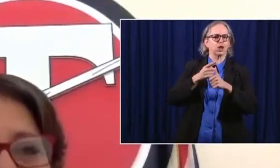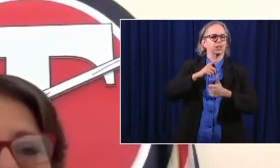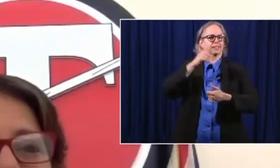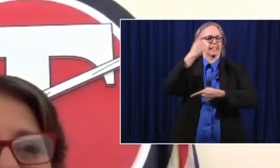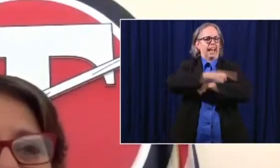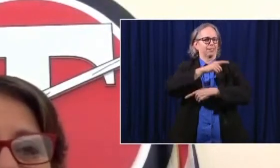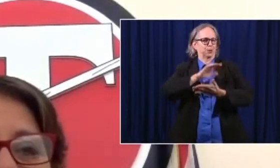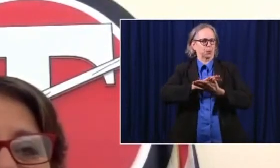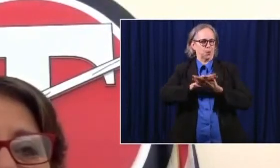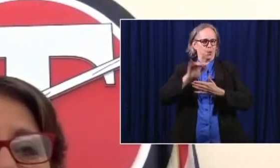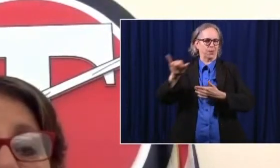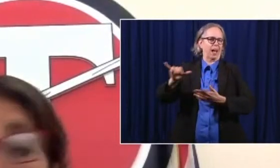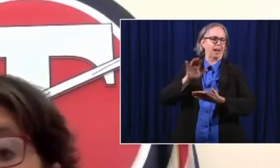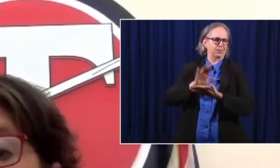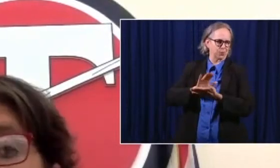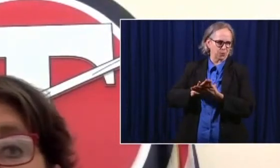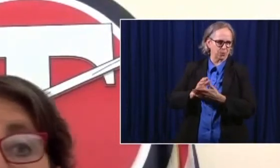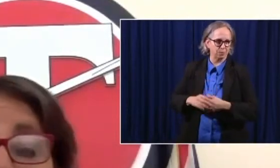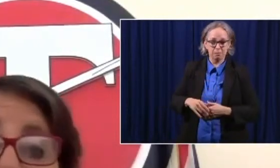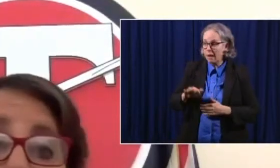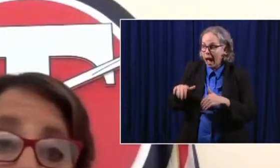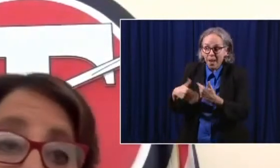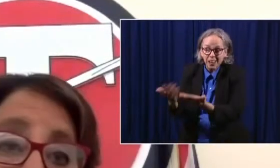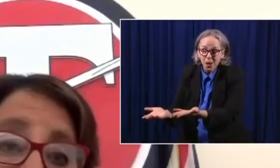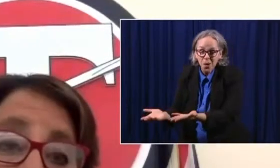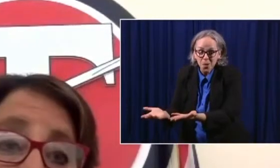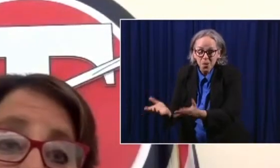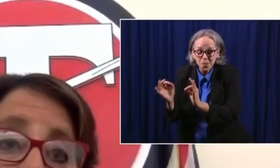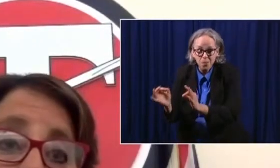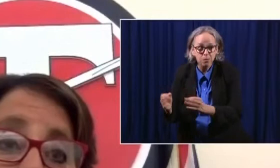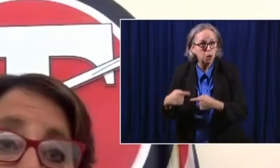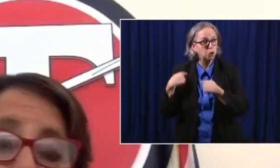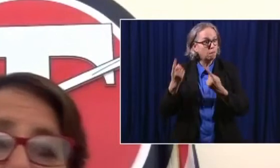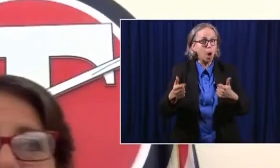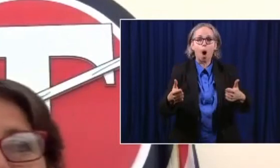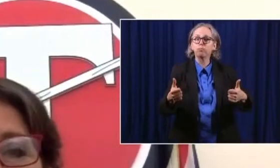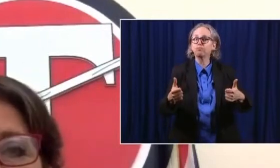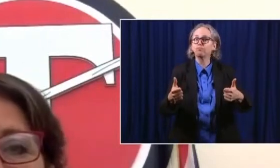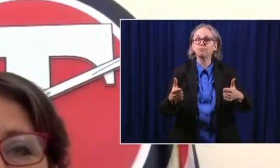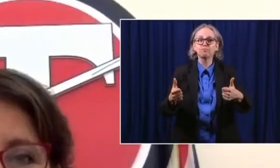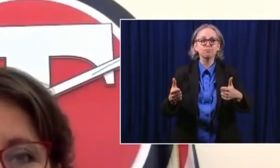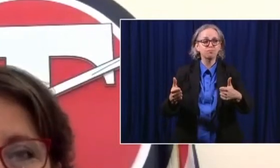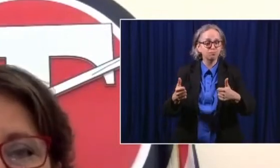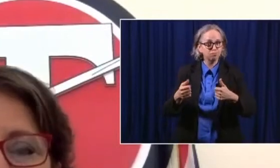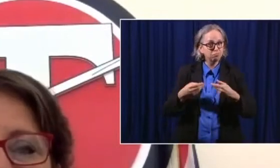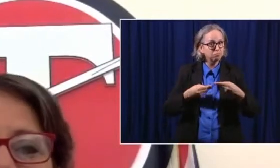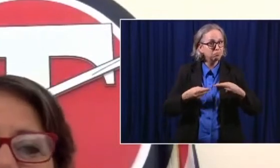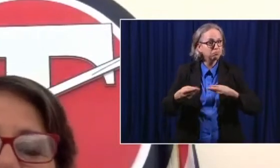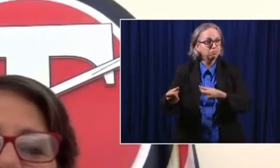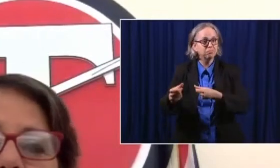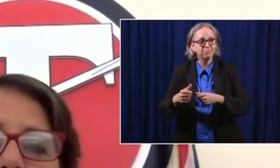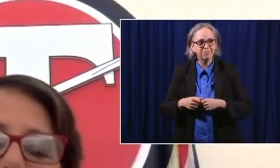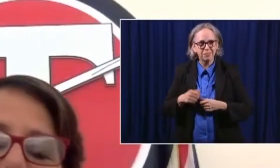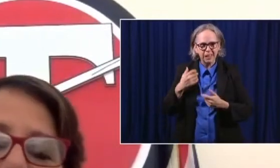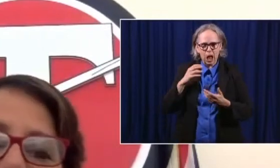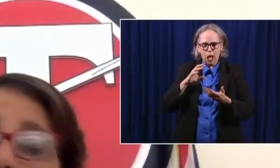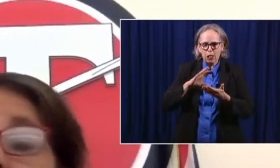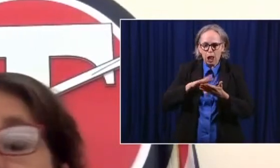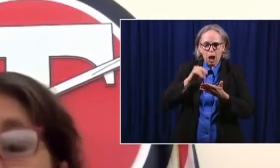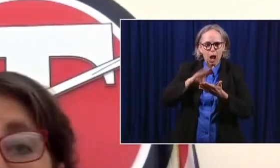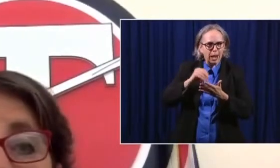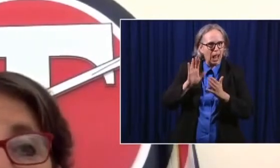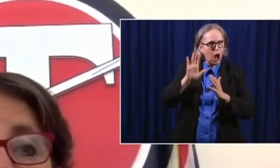are things going? They're going very well. Large learning curve, needless to say, going